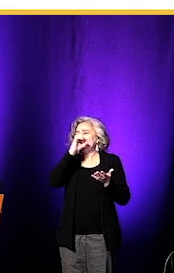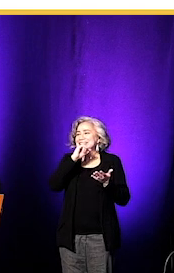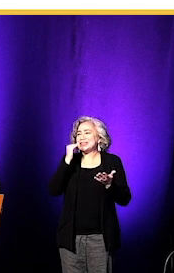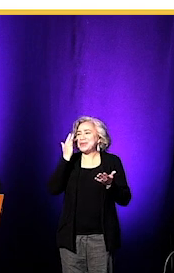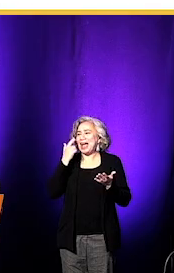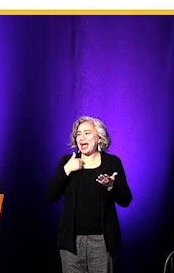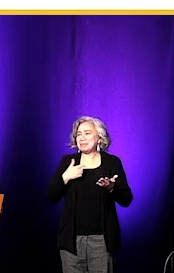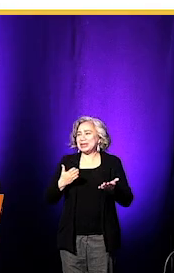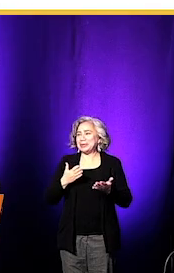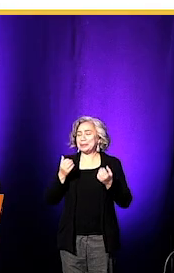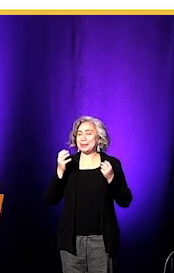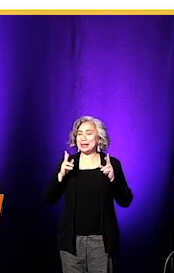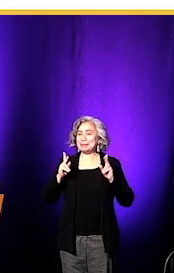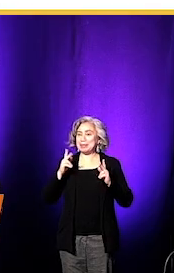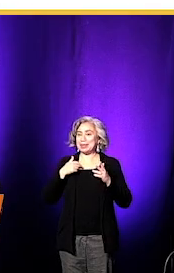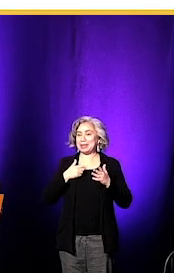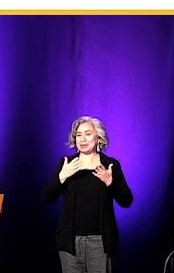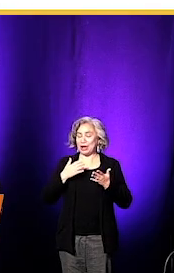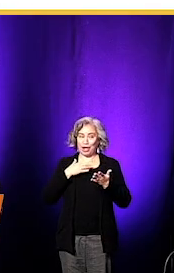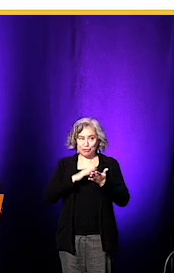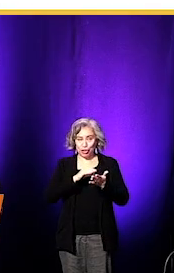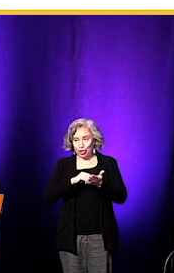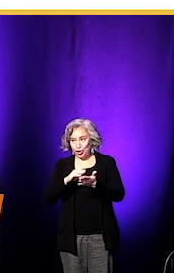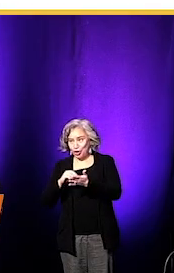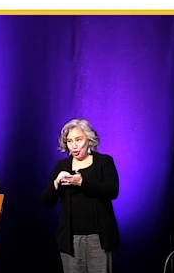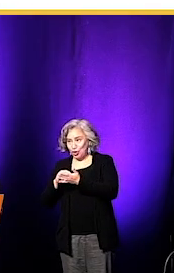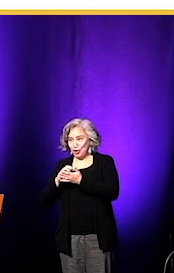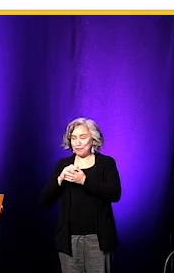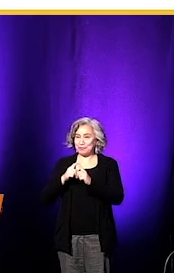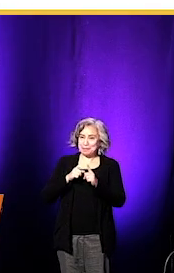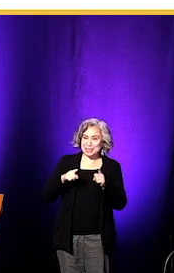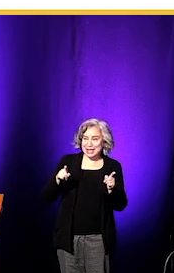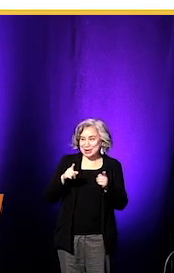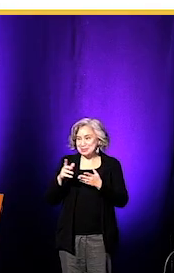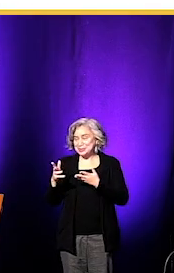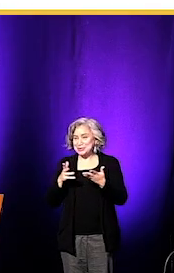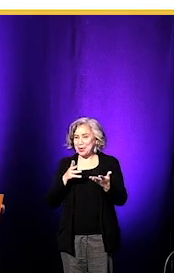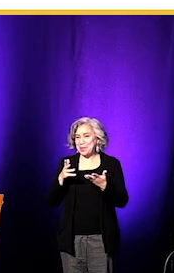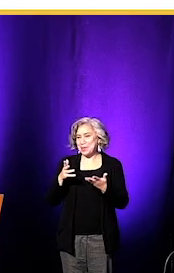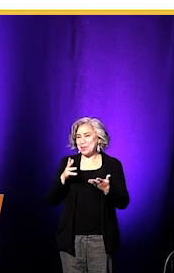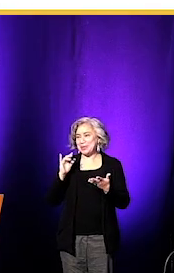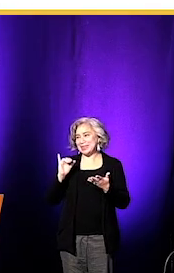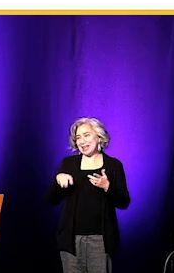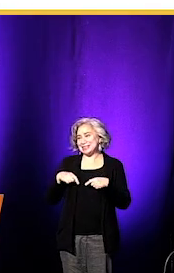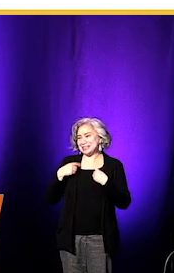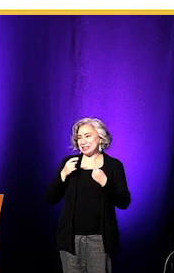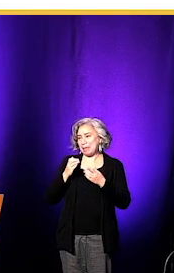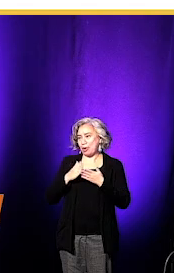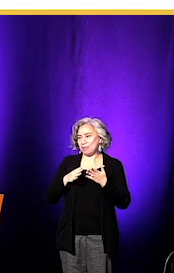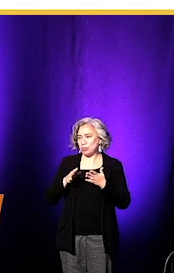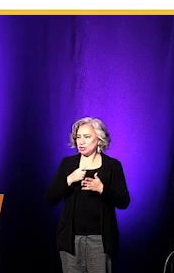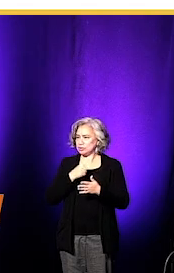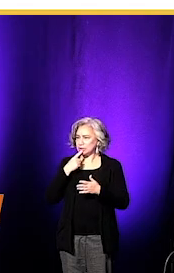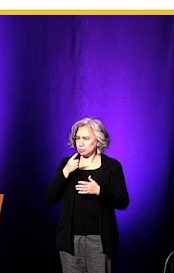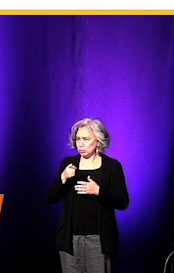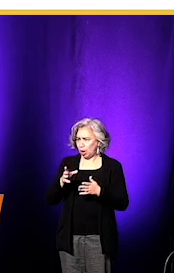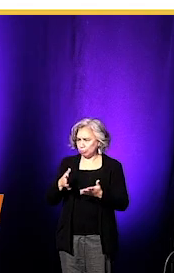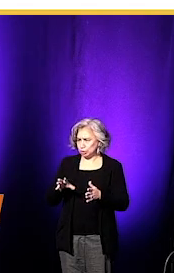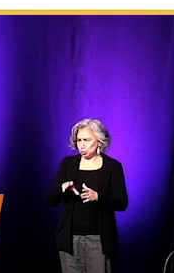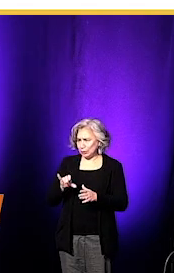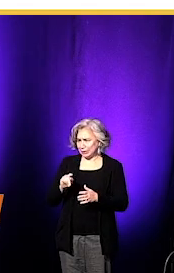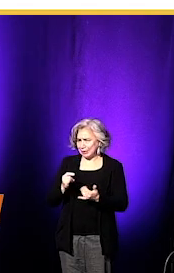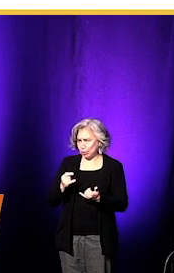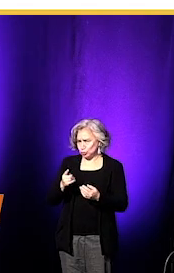folks here that I've learned from in learning sciences and stuff like that, that's like been kind of part of the way, right? But I mean, like, for